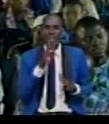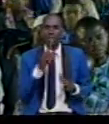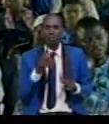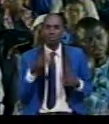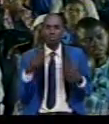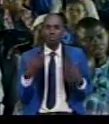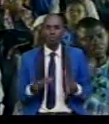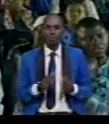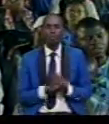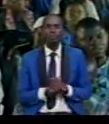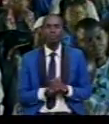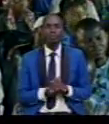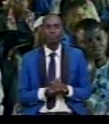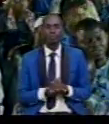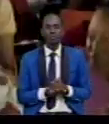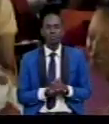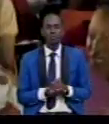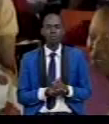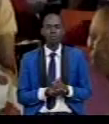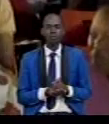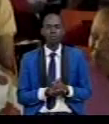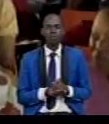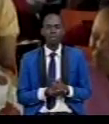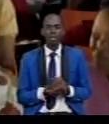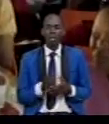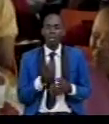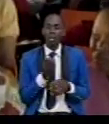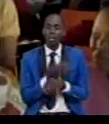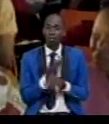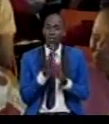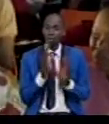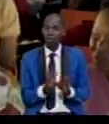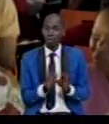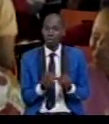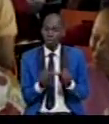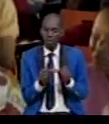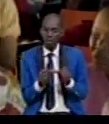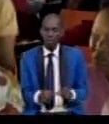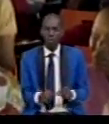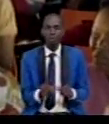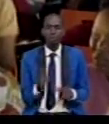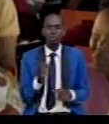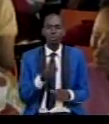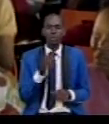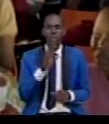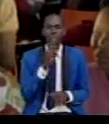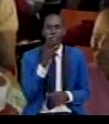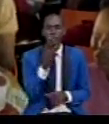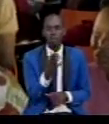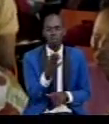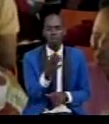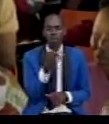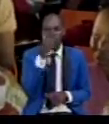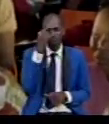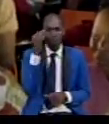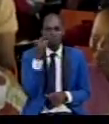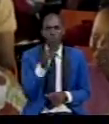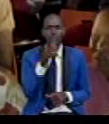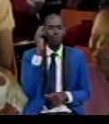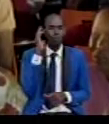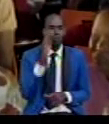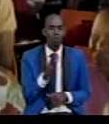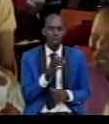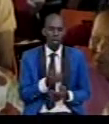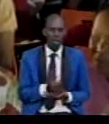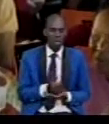Okay, counselors, remain where you are. You will assist the people. As the